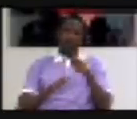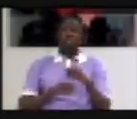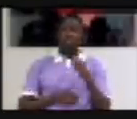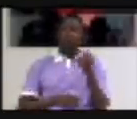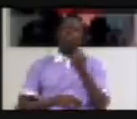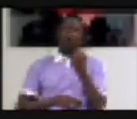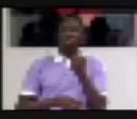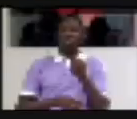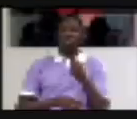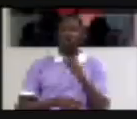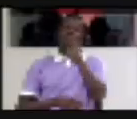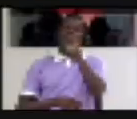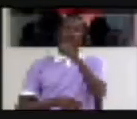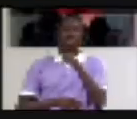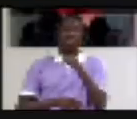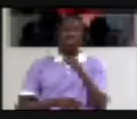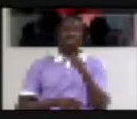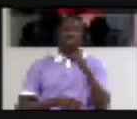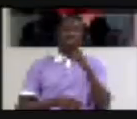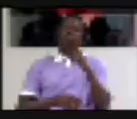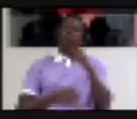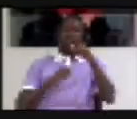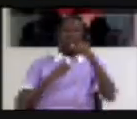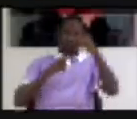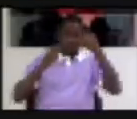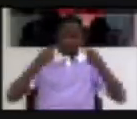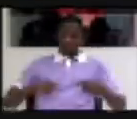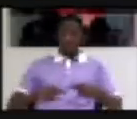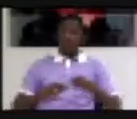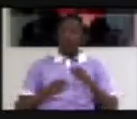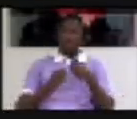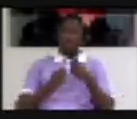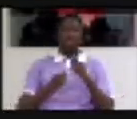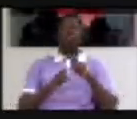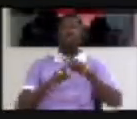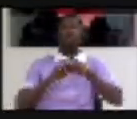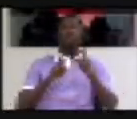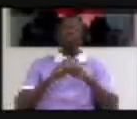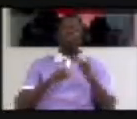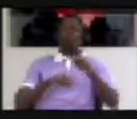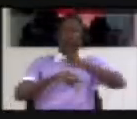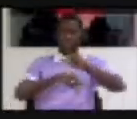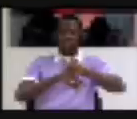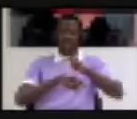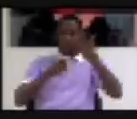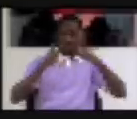being interpreted into different languages so that the interpreters can follow.